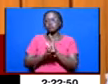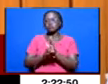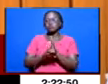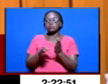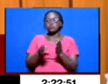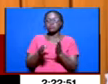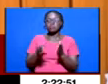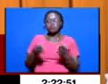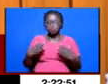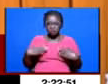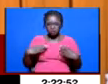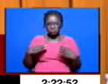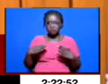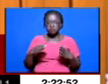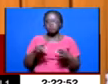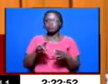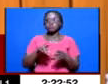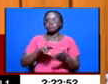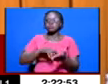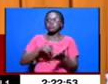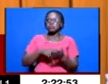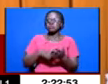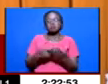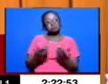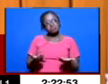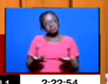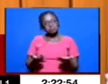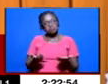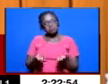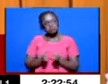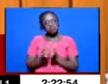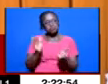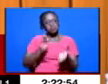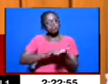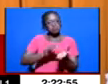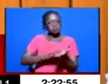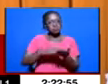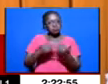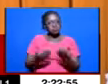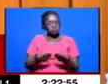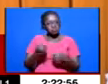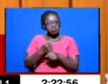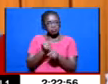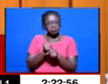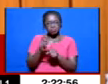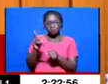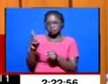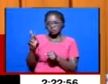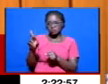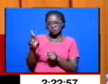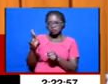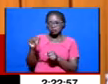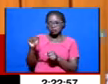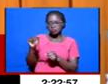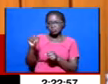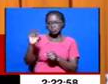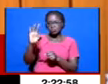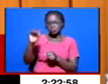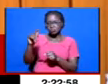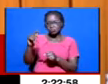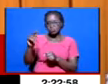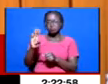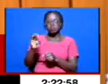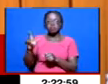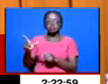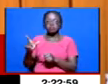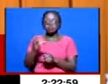popular initiative, either in the form of a general suggestion or a formulated draft bill. The committee explained